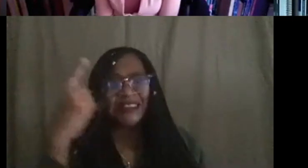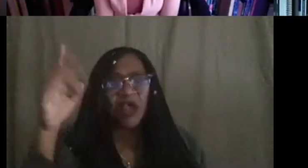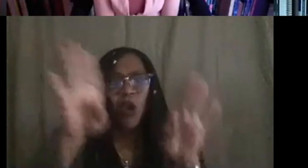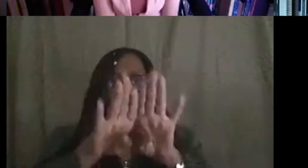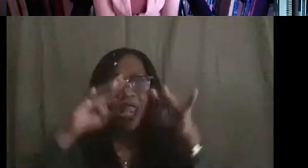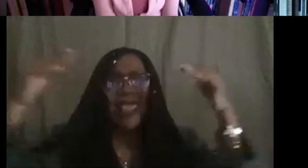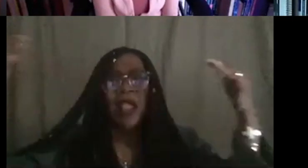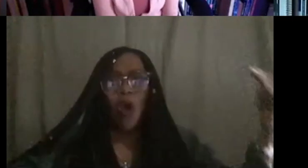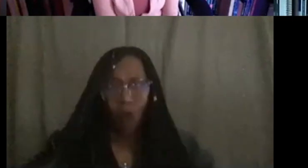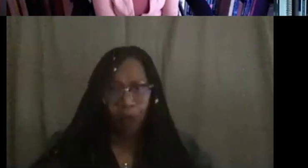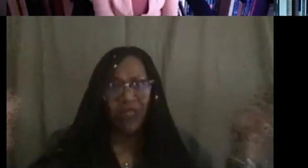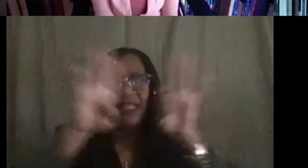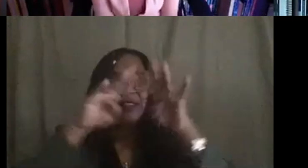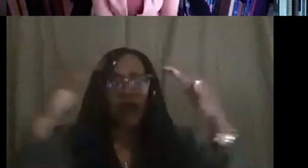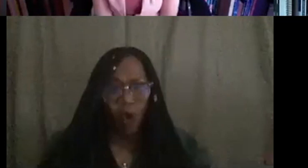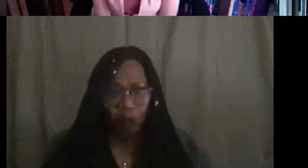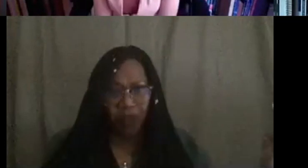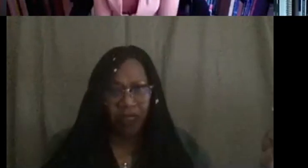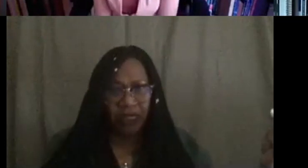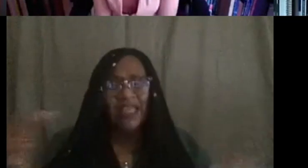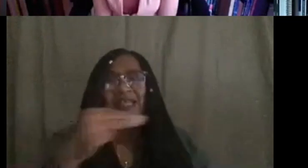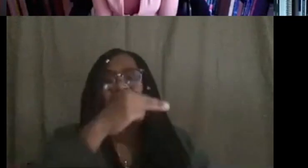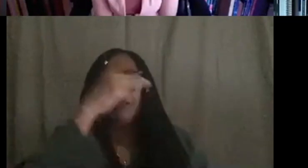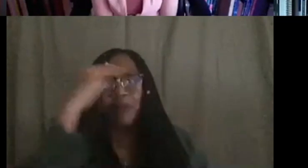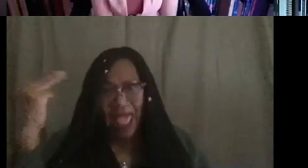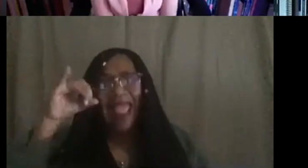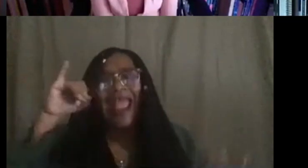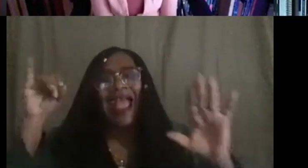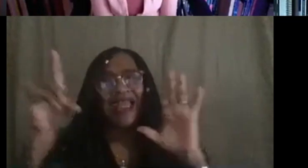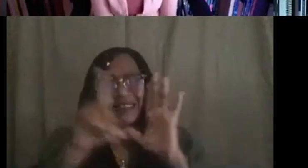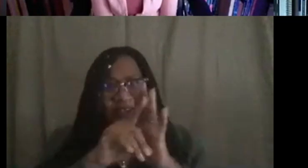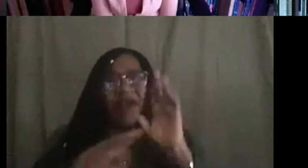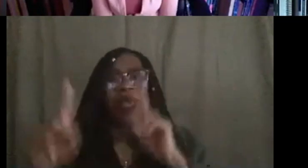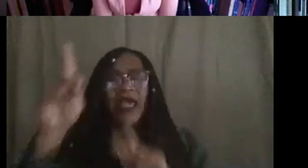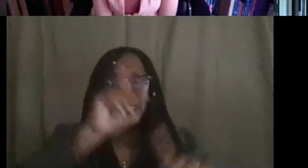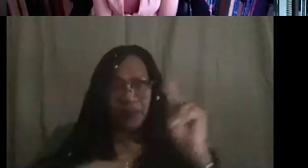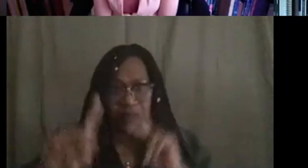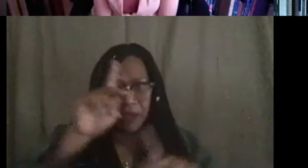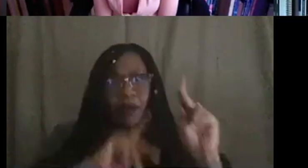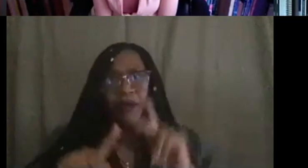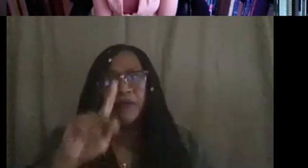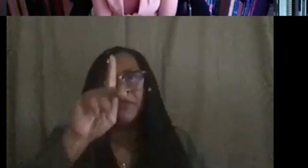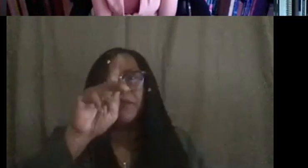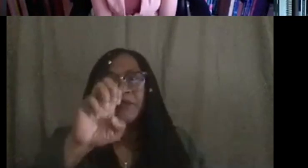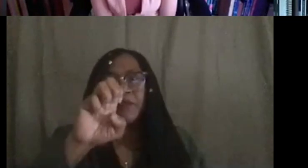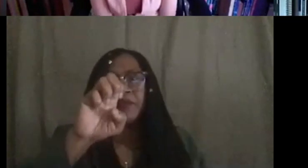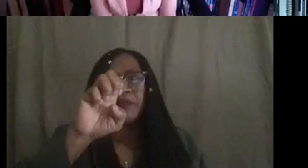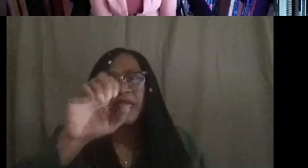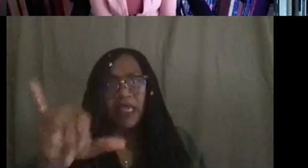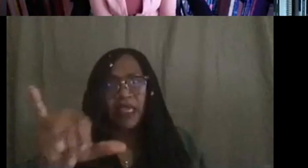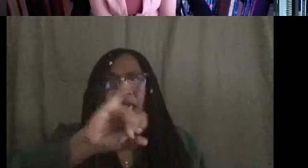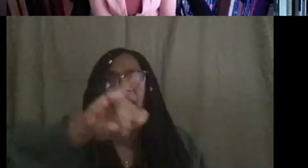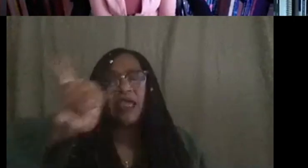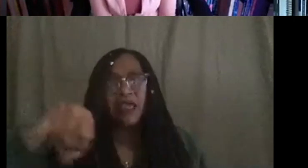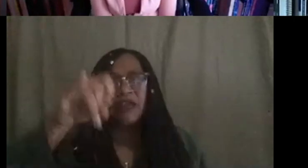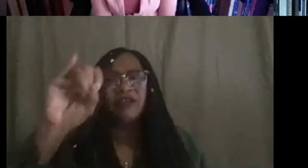this December 4th roundtable. So Kijo Lee is going to lead a guided discussion through art and kind